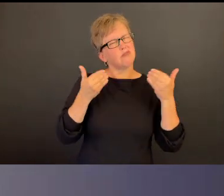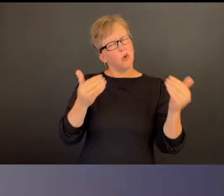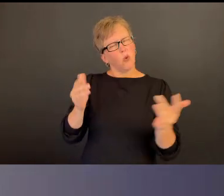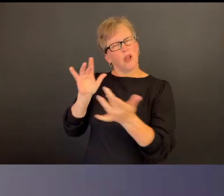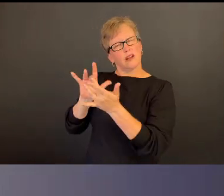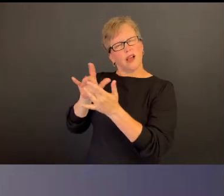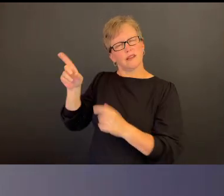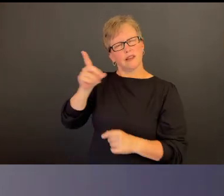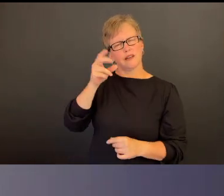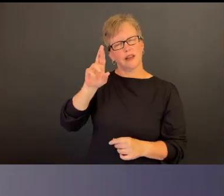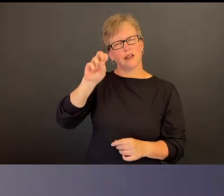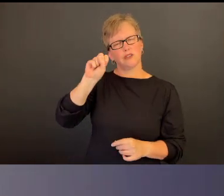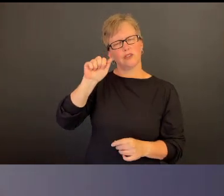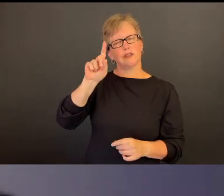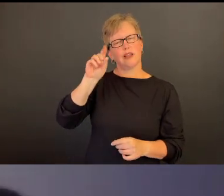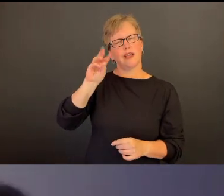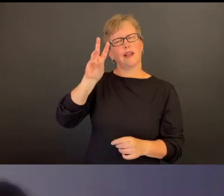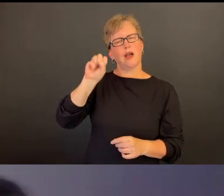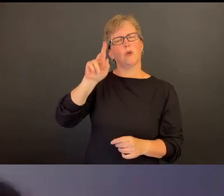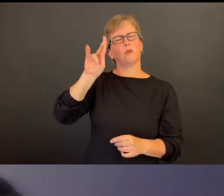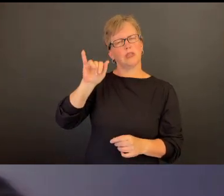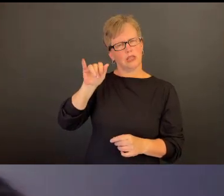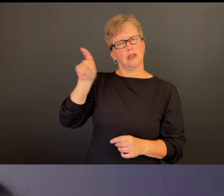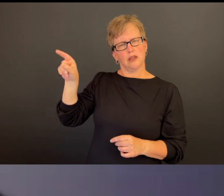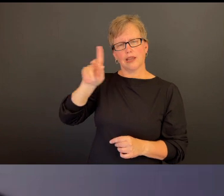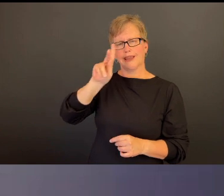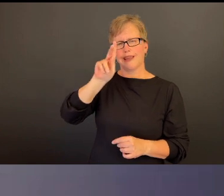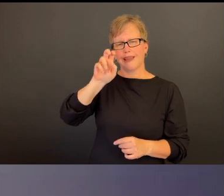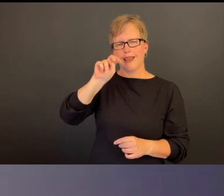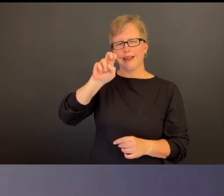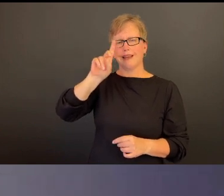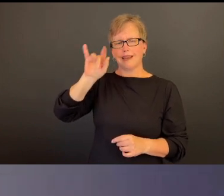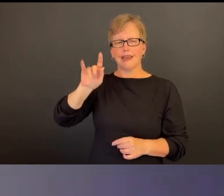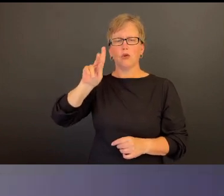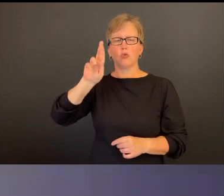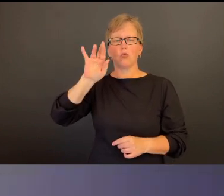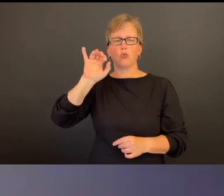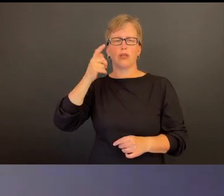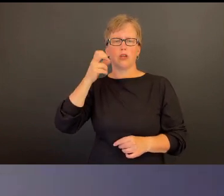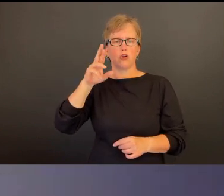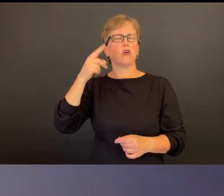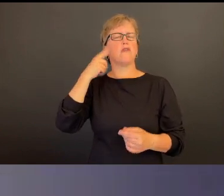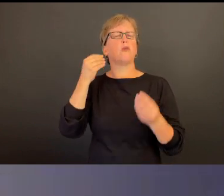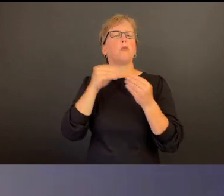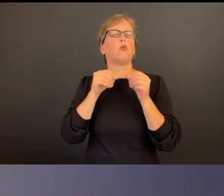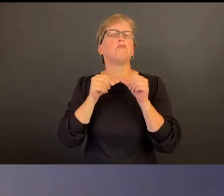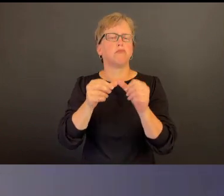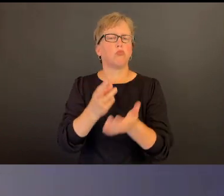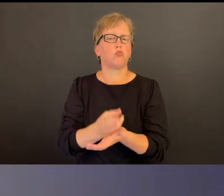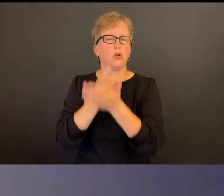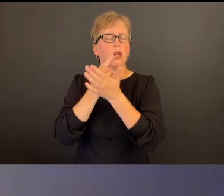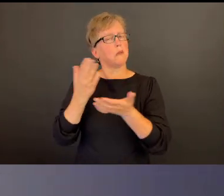your progress, you might look up Dr. Sadowsky at Kennedy Krieger for an additional